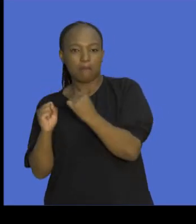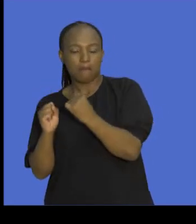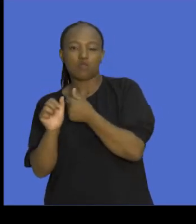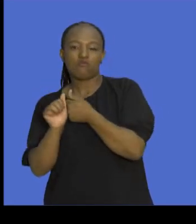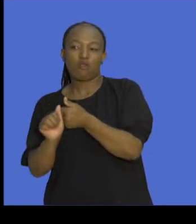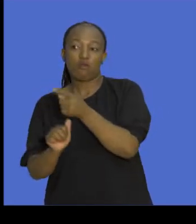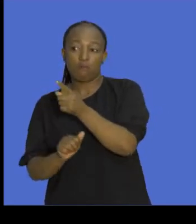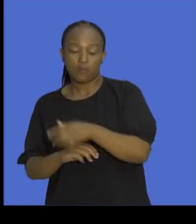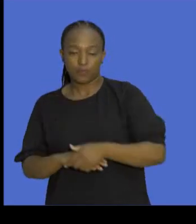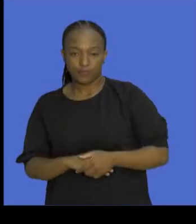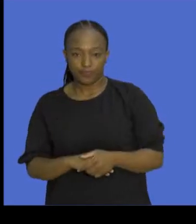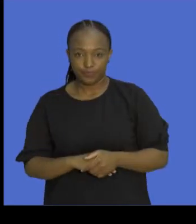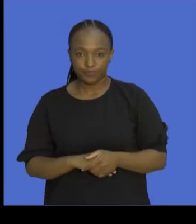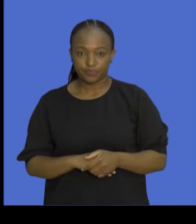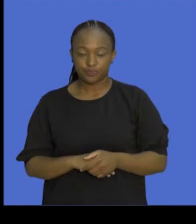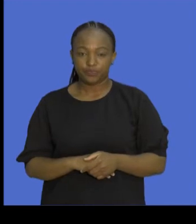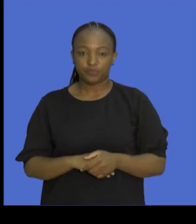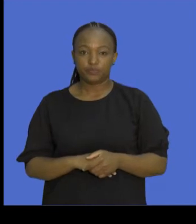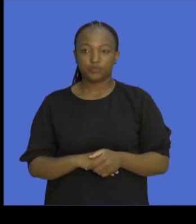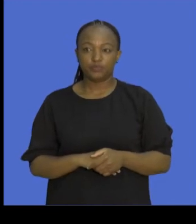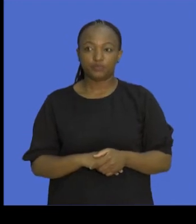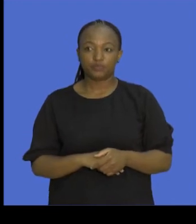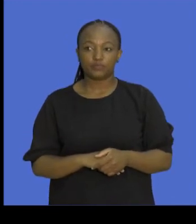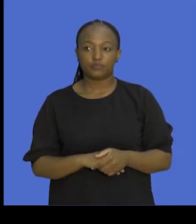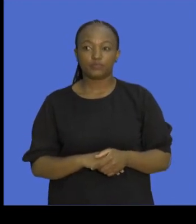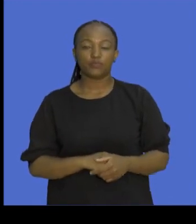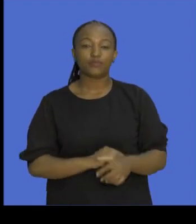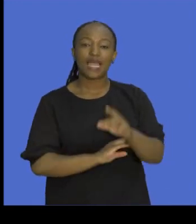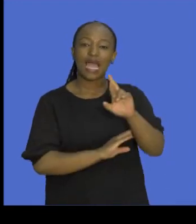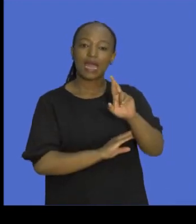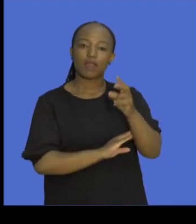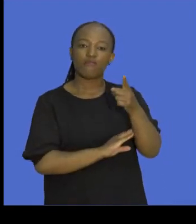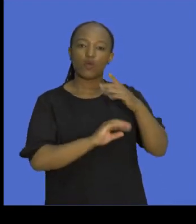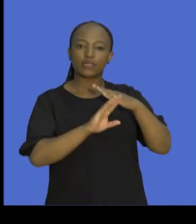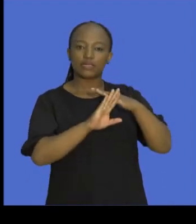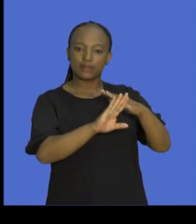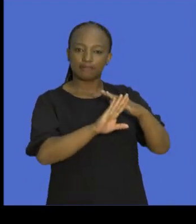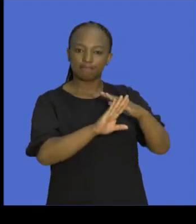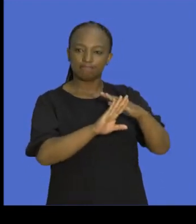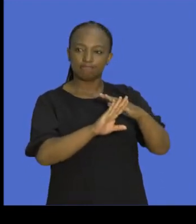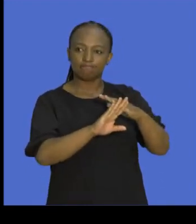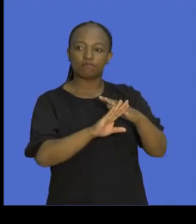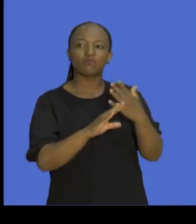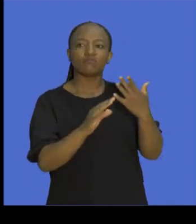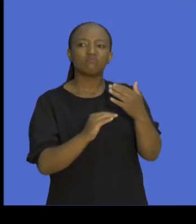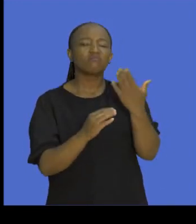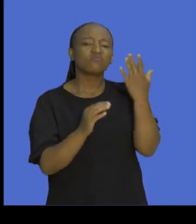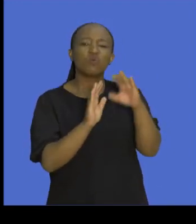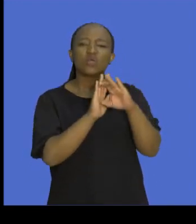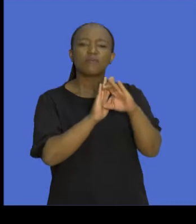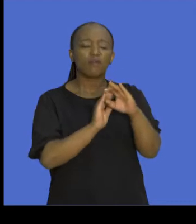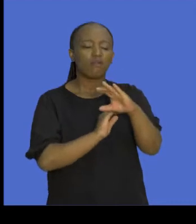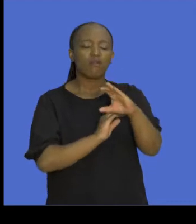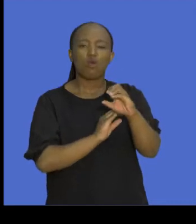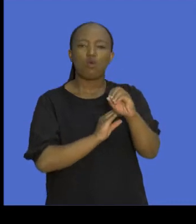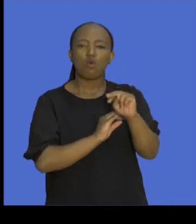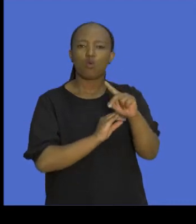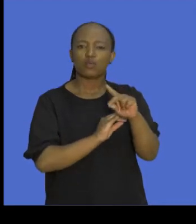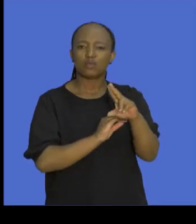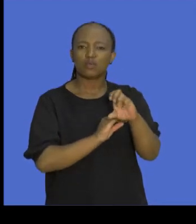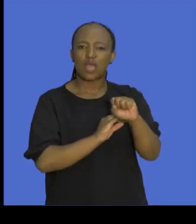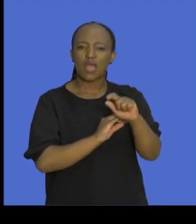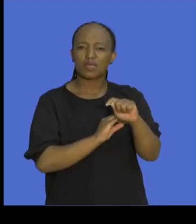know, equation, right? Okay, so resistance, conductors also, you know, in most cases we